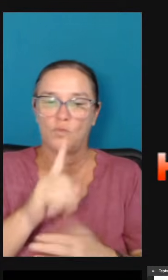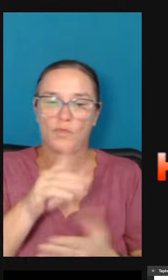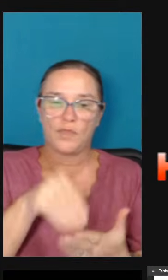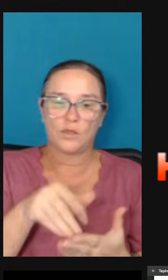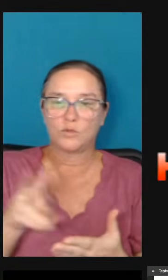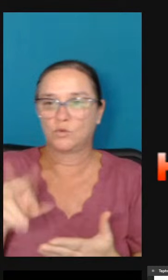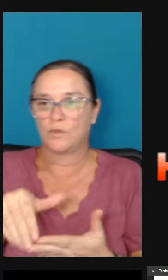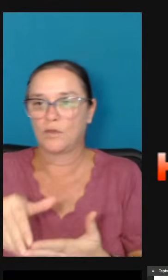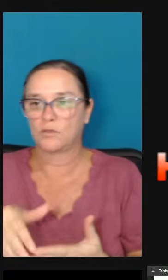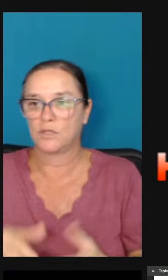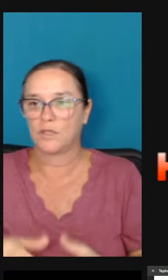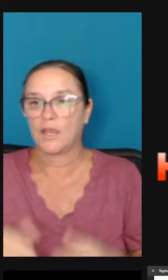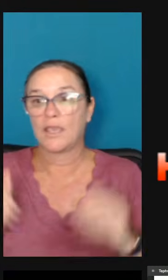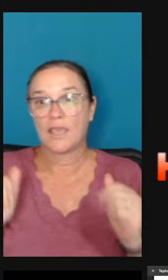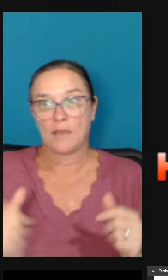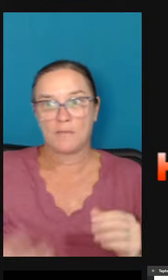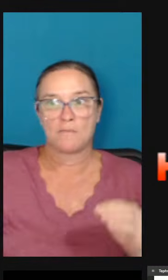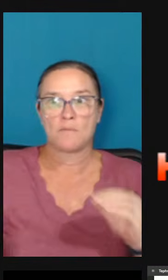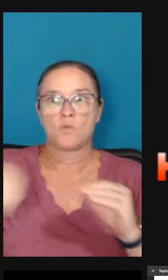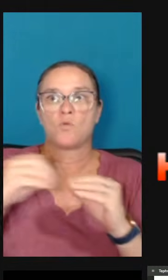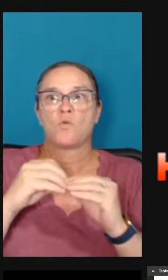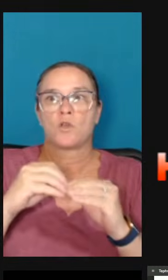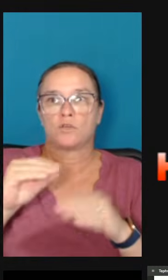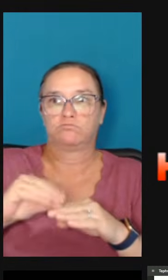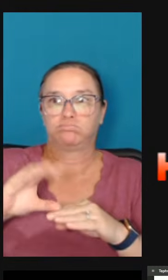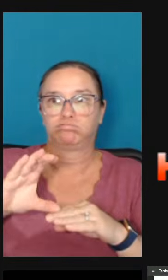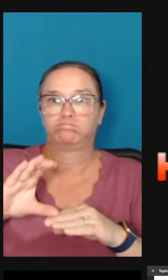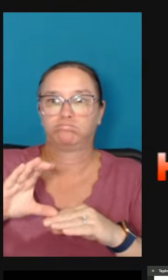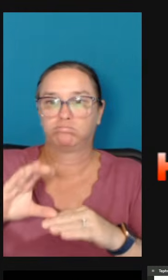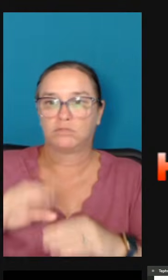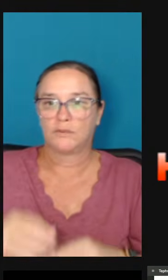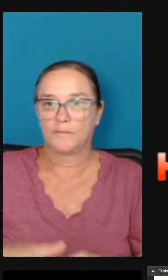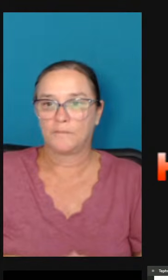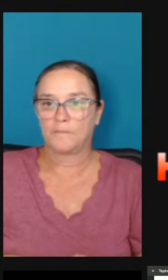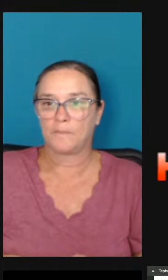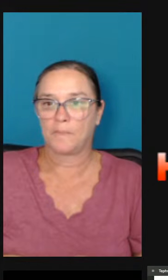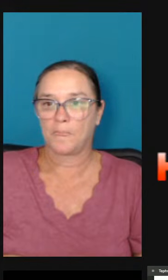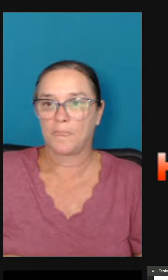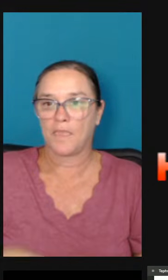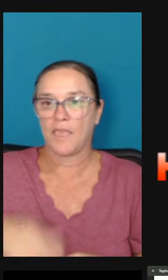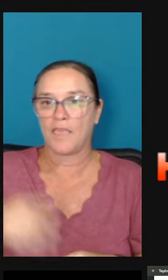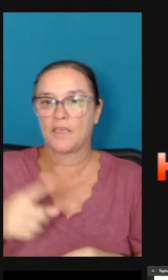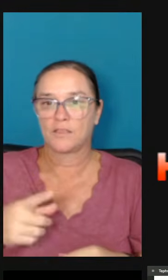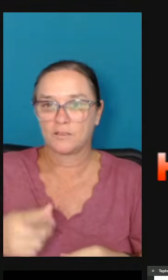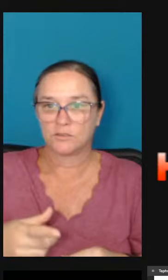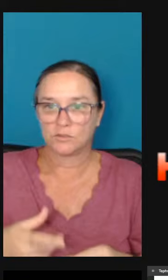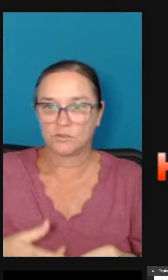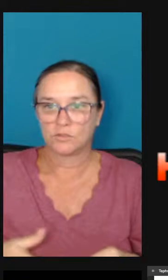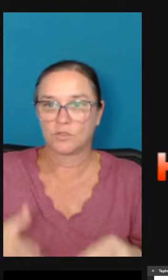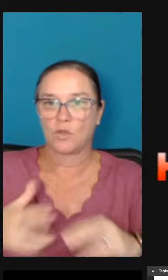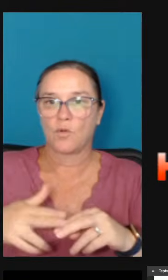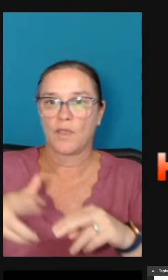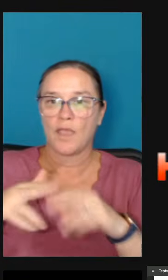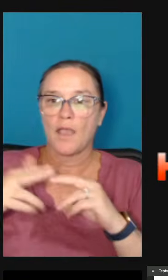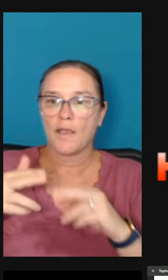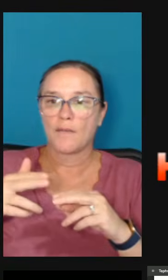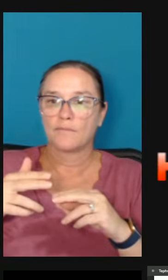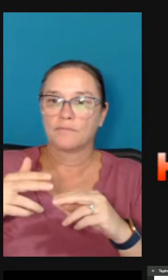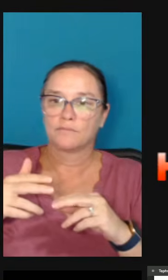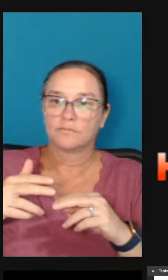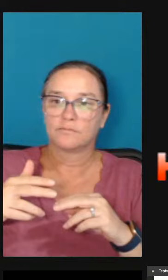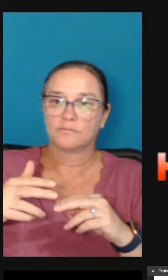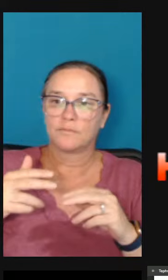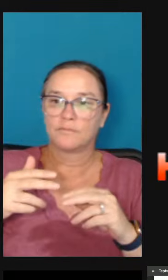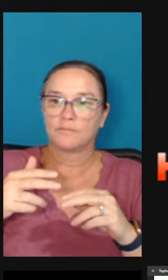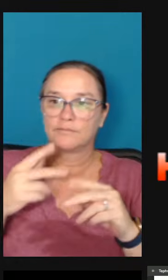that there can be a lot more Tephra that can come up. This is a logarithmic scale, so it's going up by a factor of 10 every inch over, for